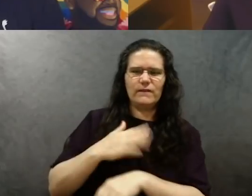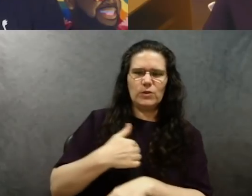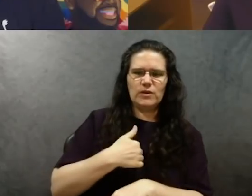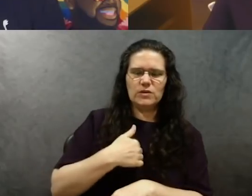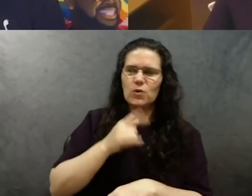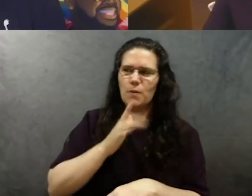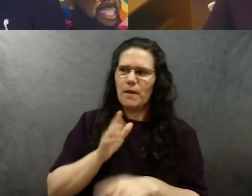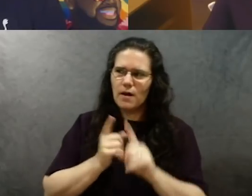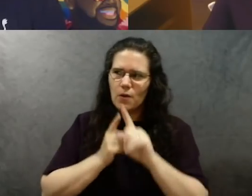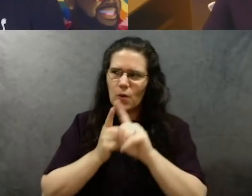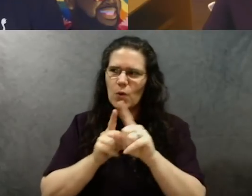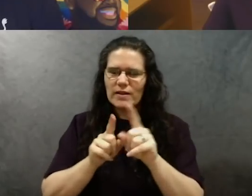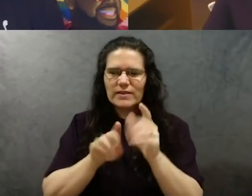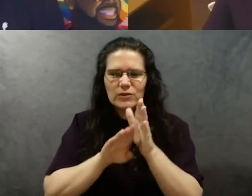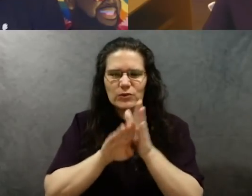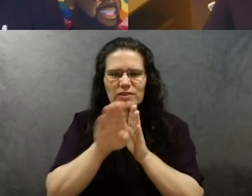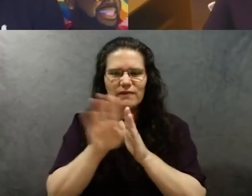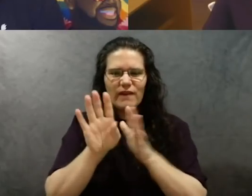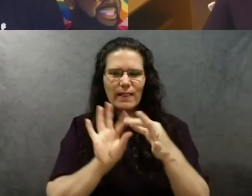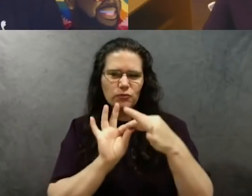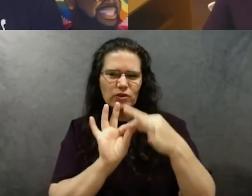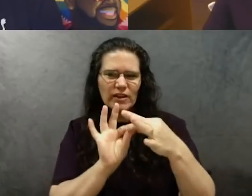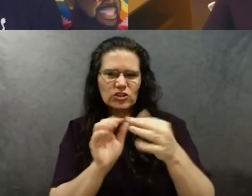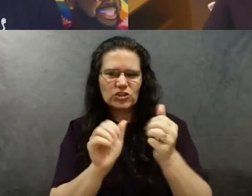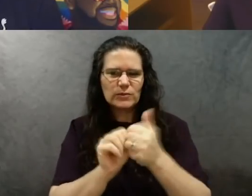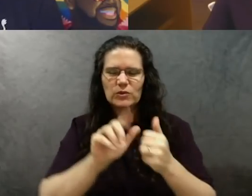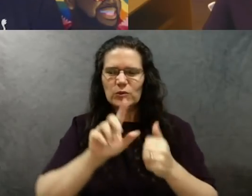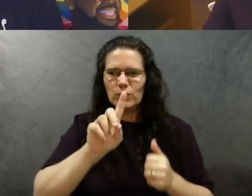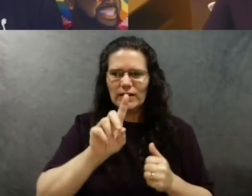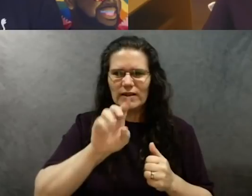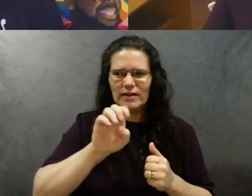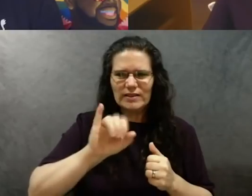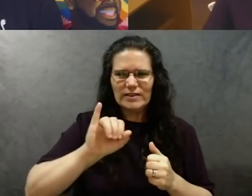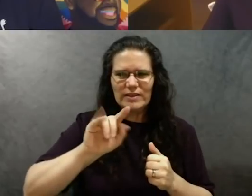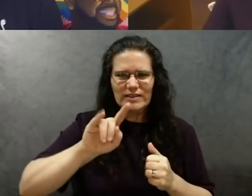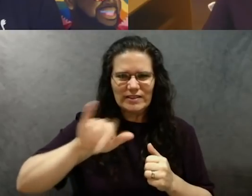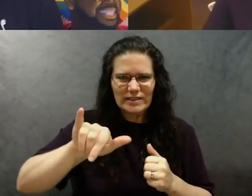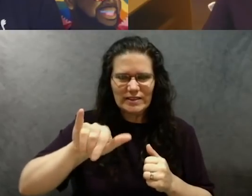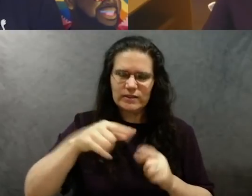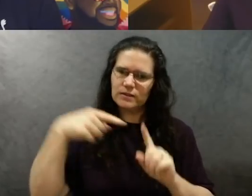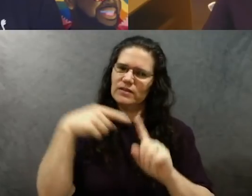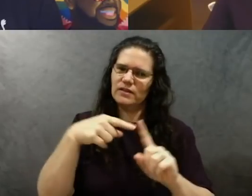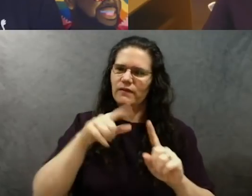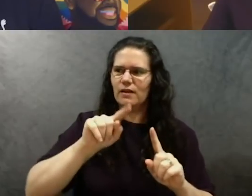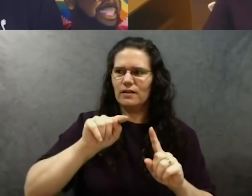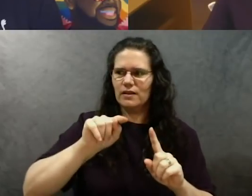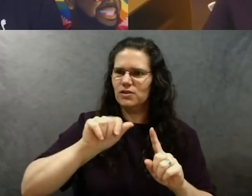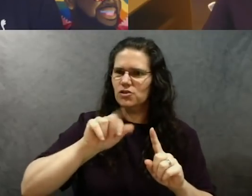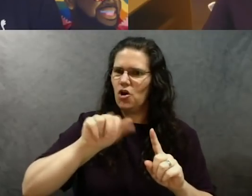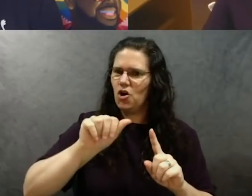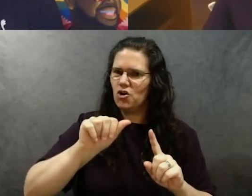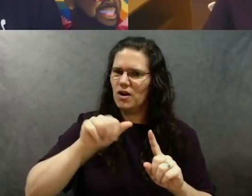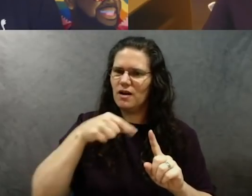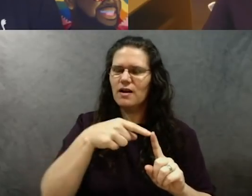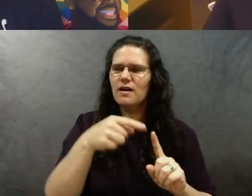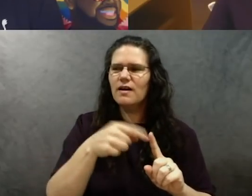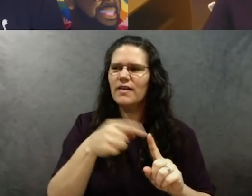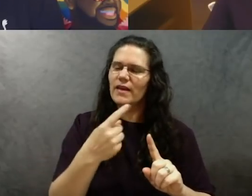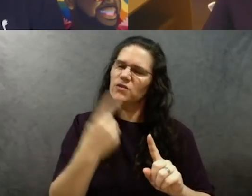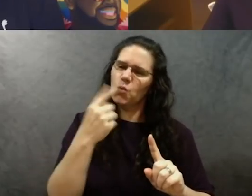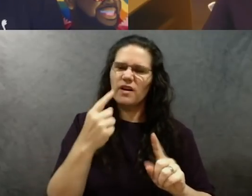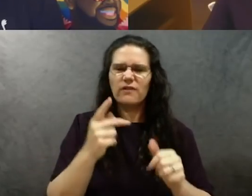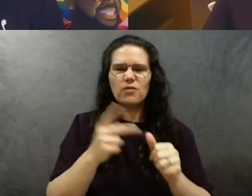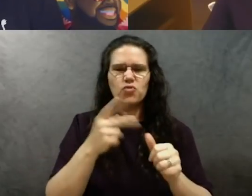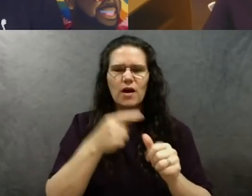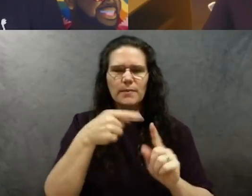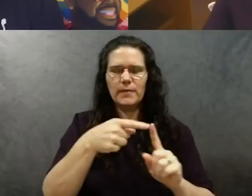with deities, particularly Tara, right? And that, and Tara for me is like a primary deity that I